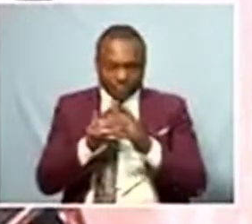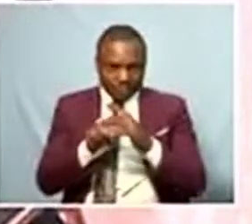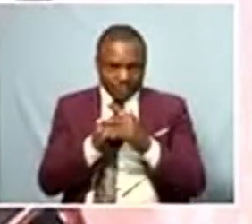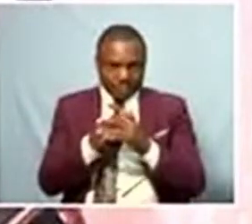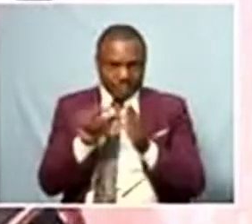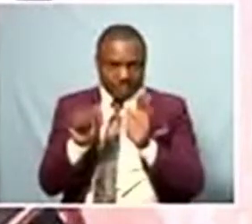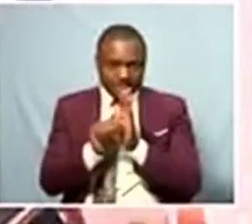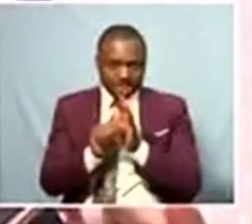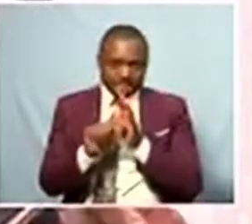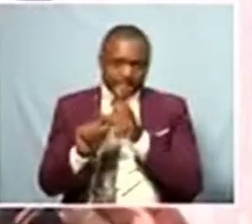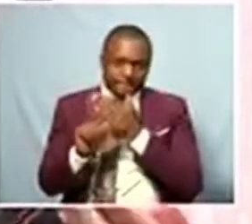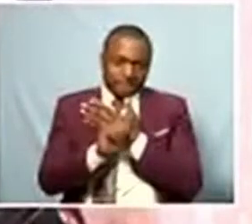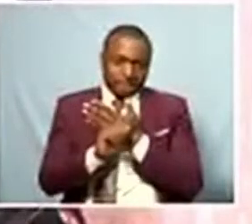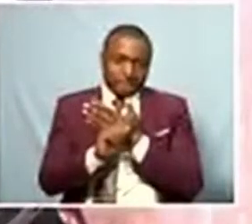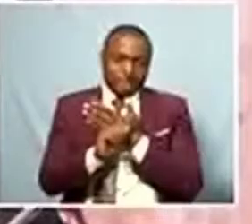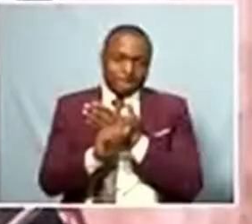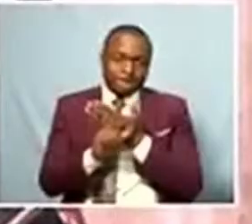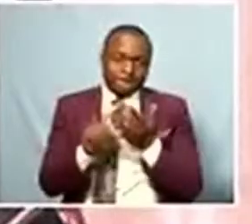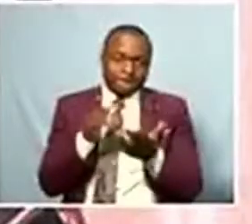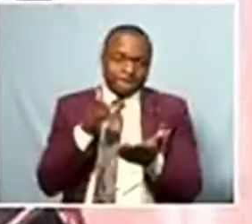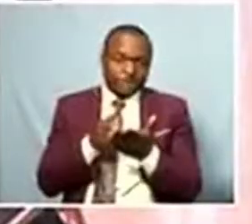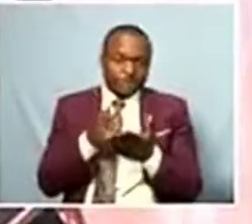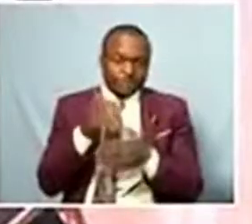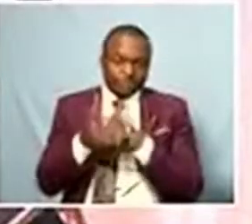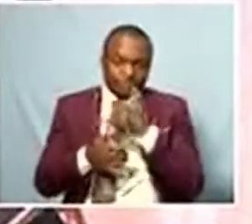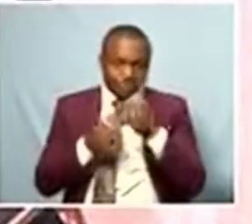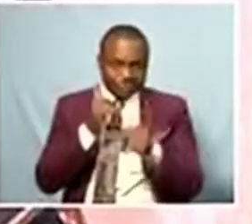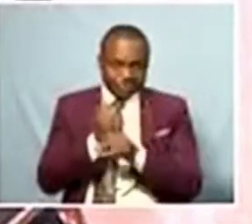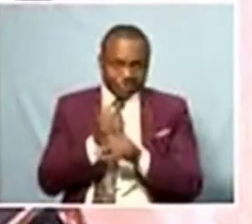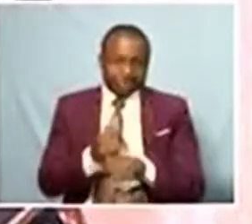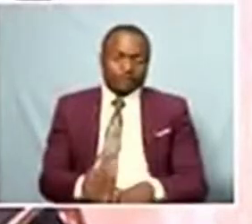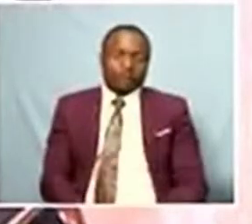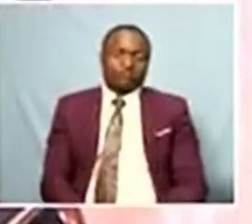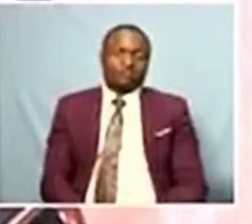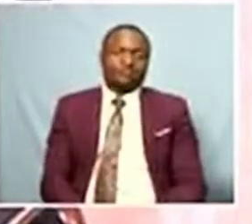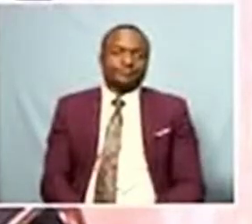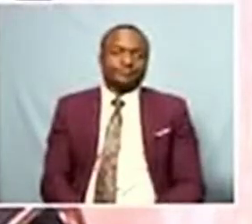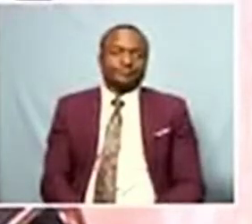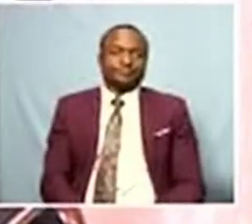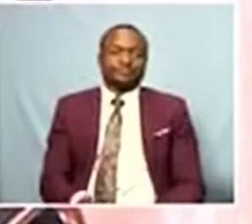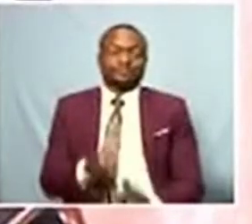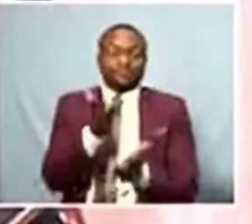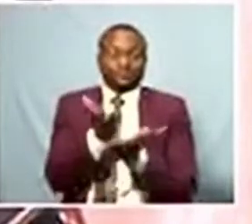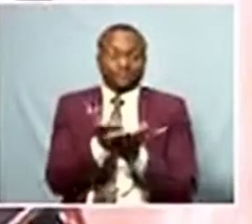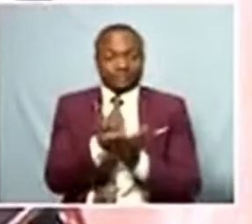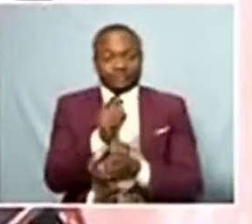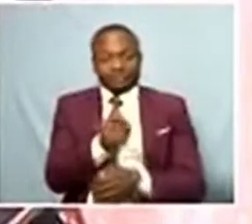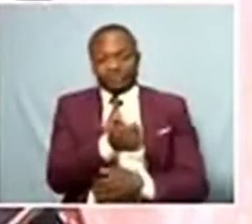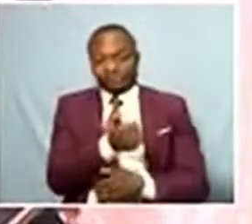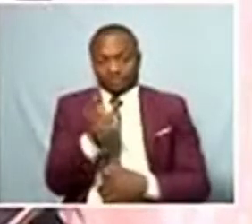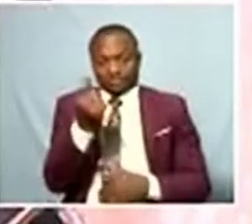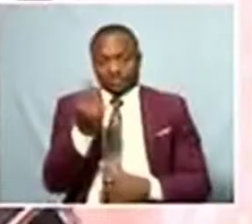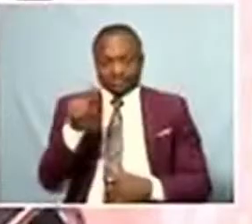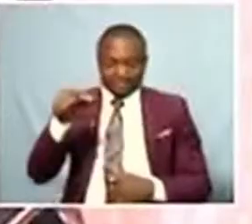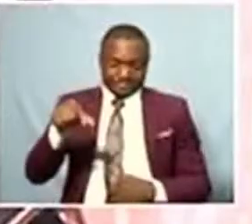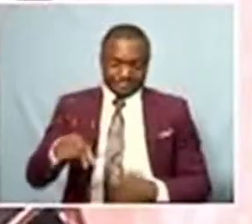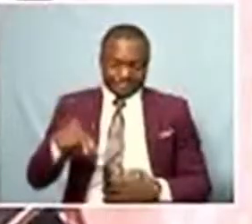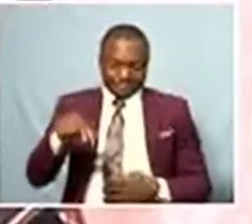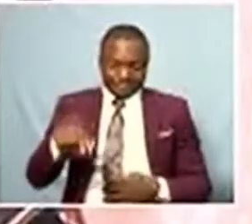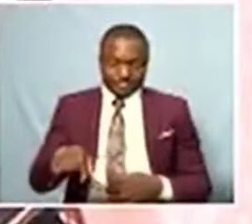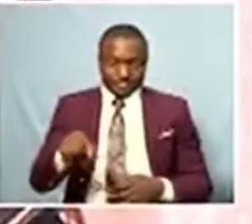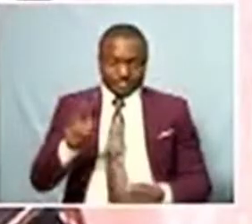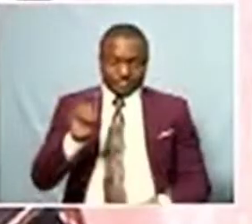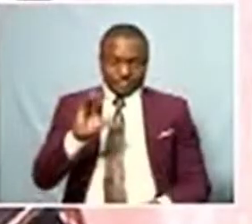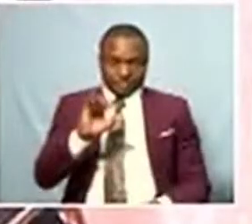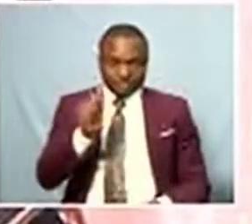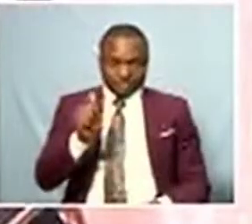August of this year, and the requirements there are that for anybody to qualify for a